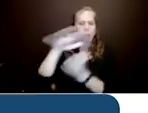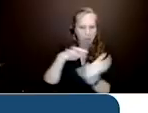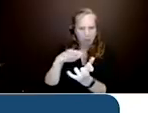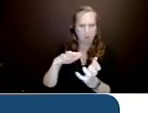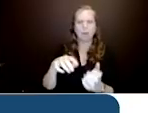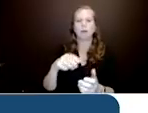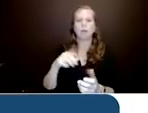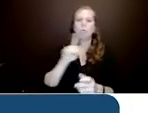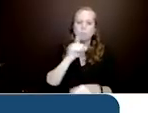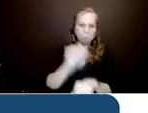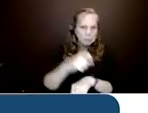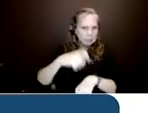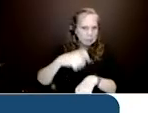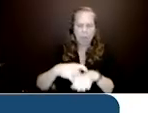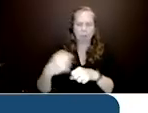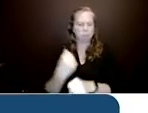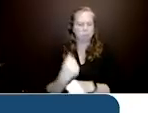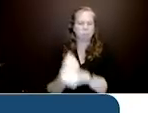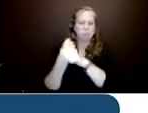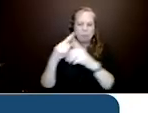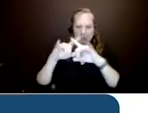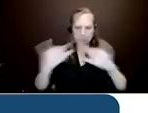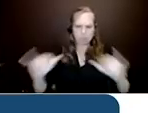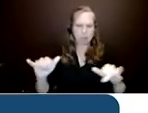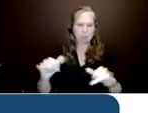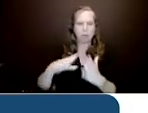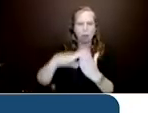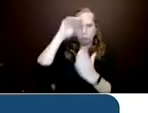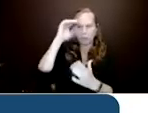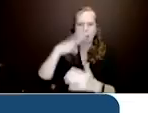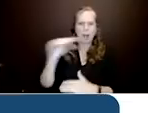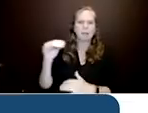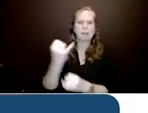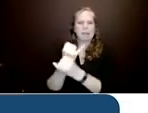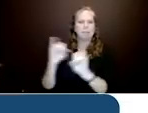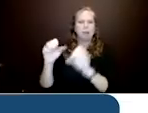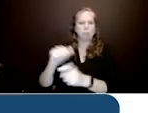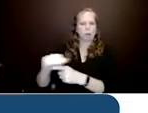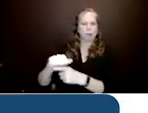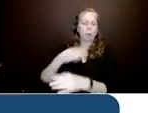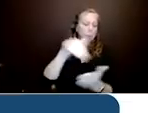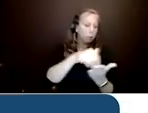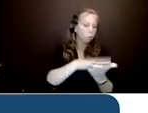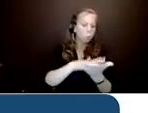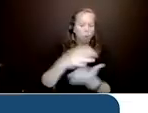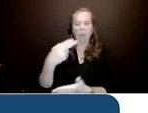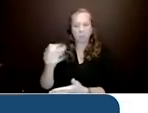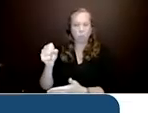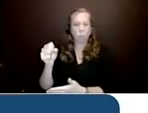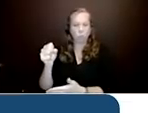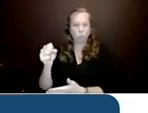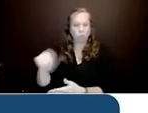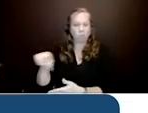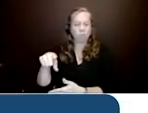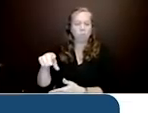real-time interaction between teachers and students and independent practice, both at the middle school and high school level. Students